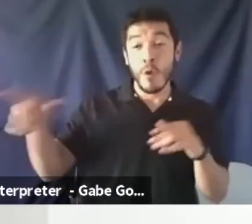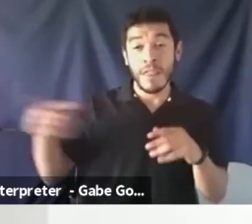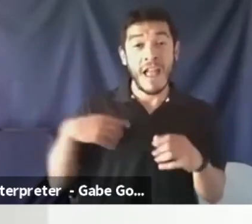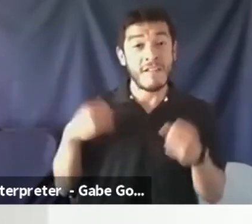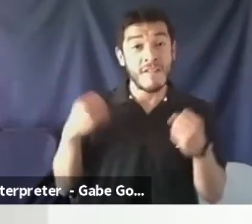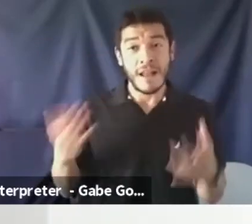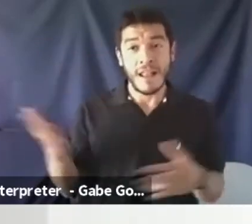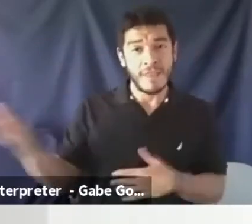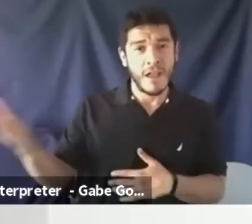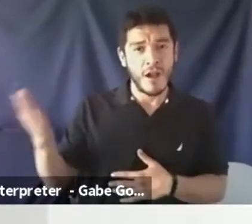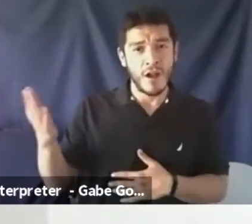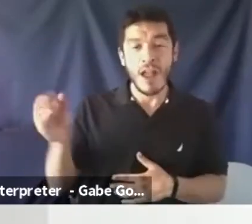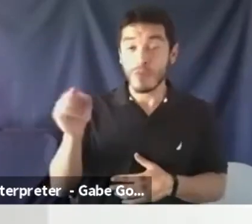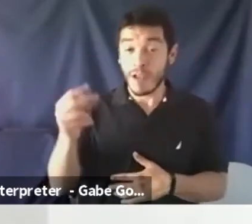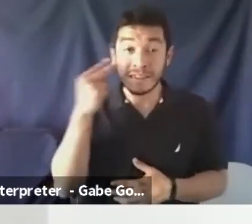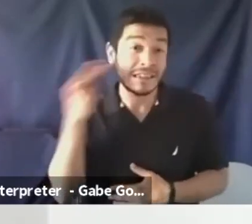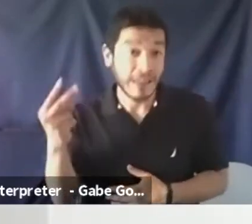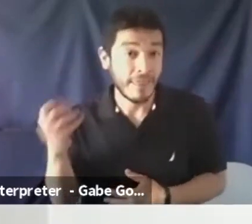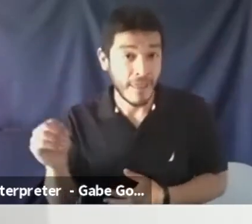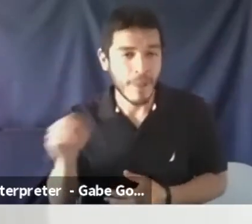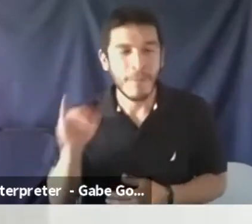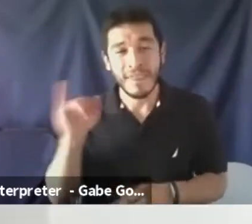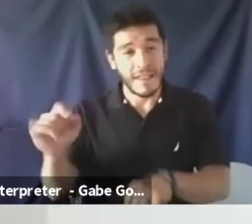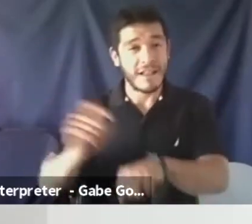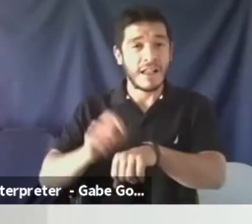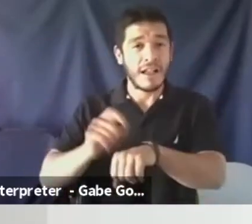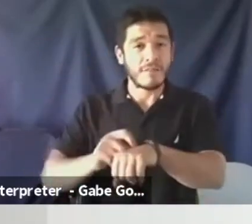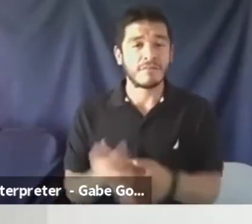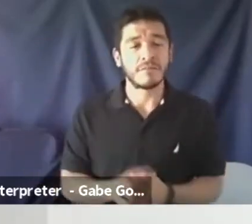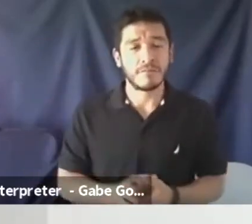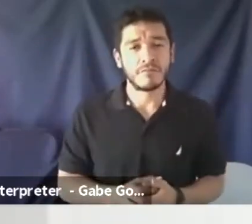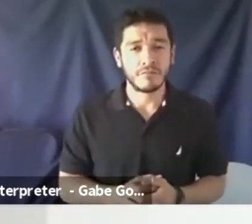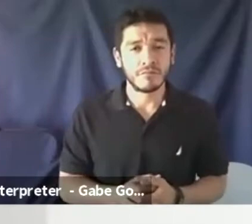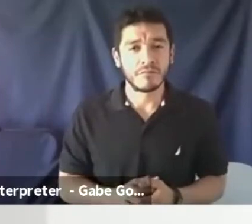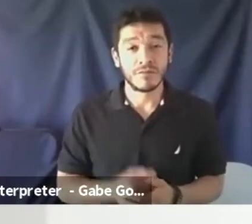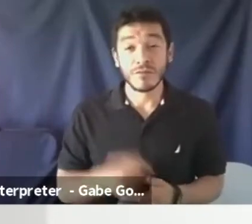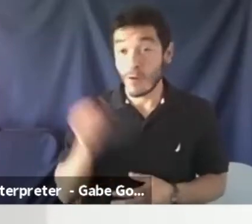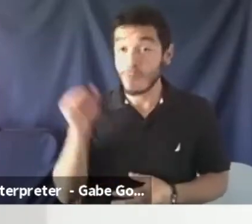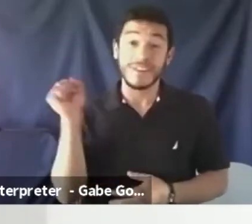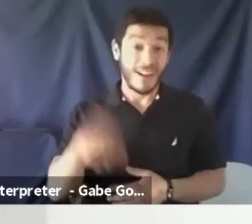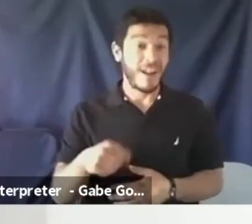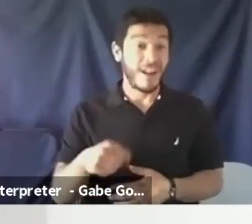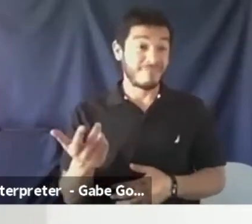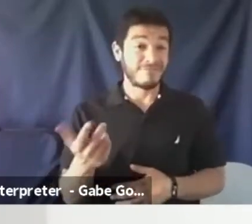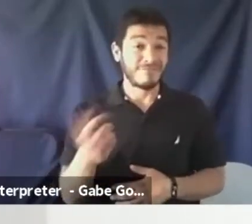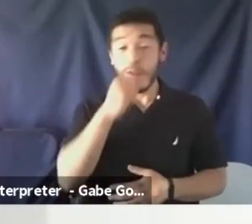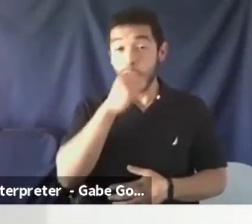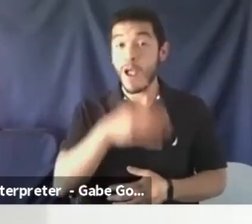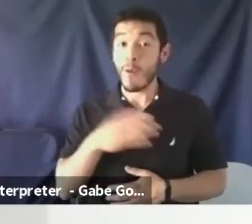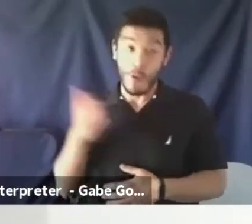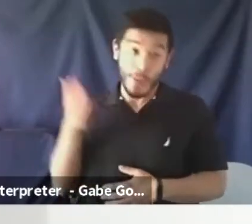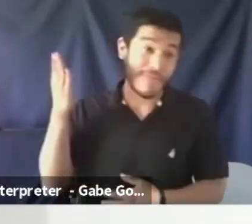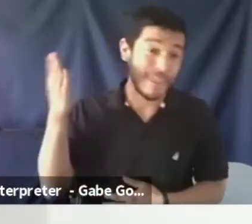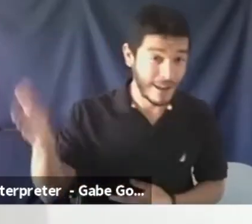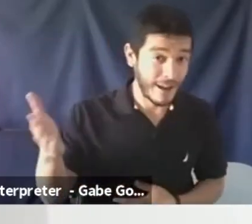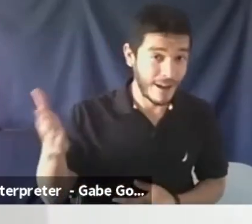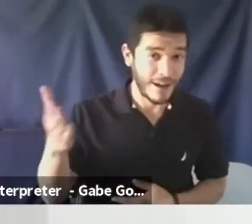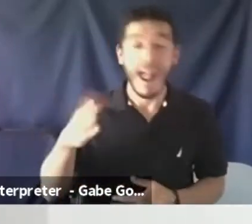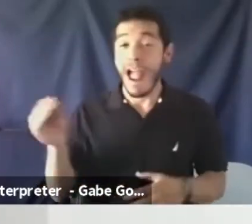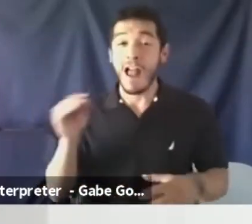present in the chapter and at that time also. So yeah, the women were there and